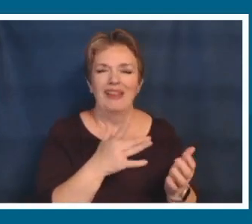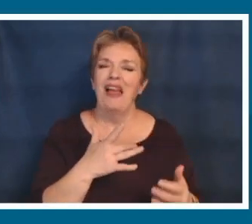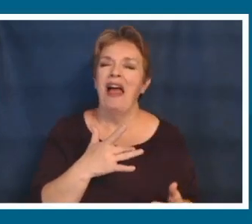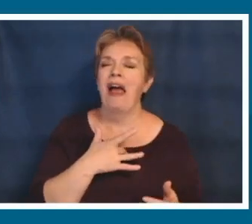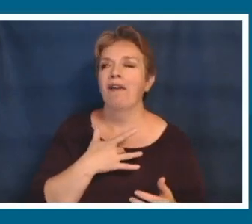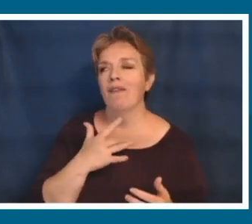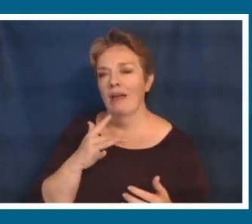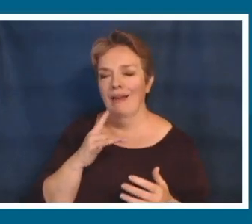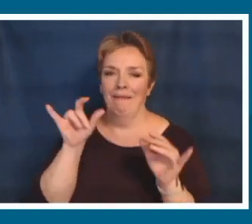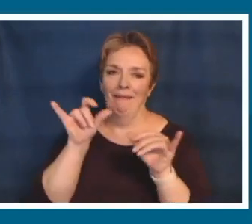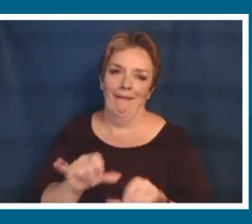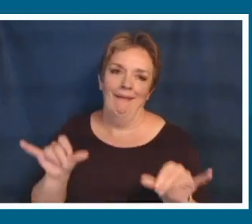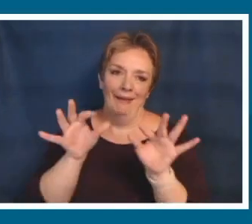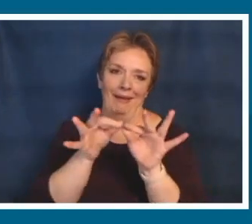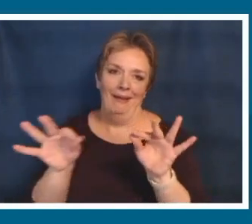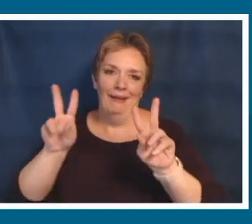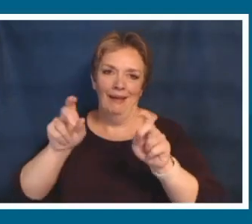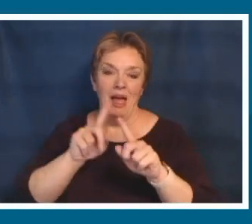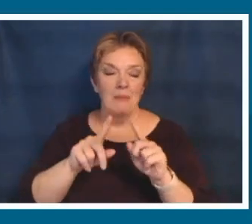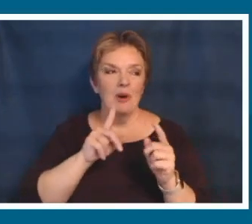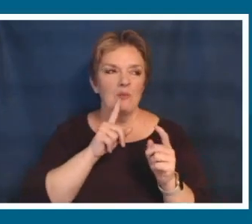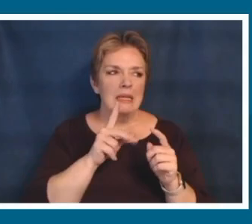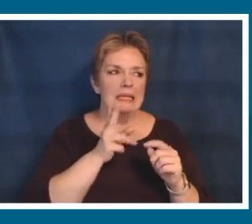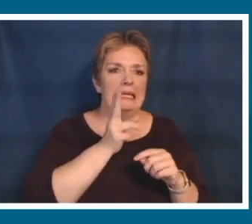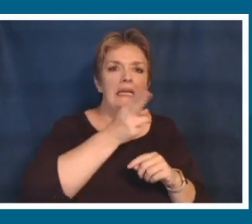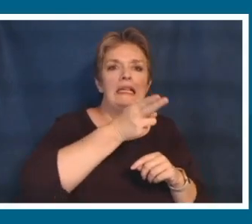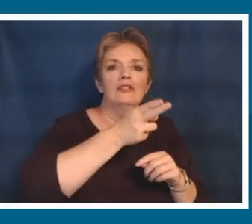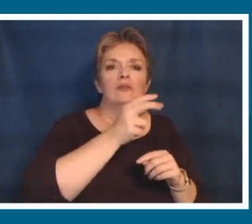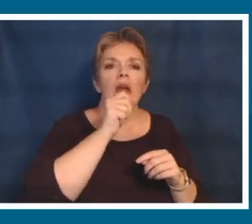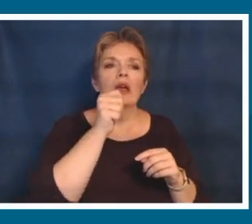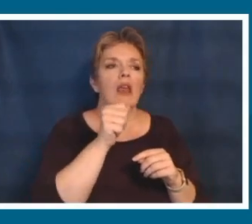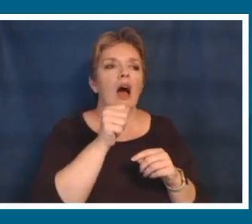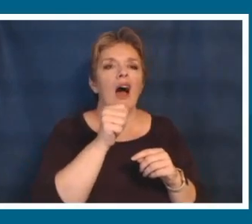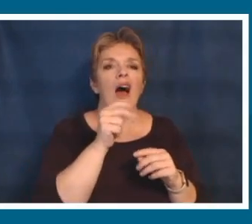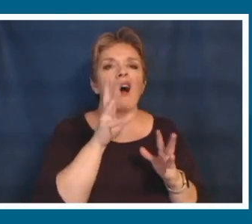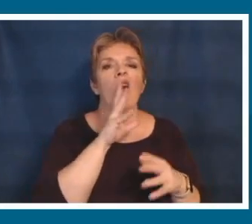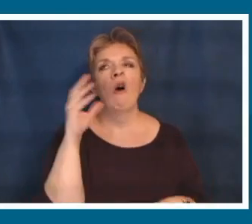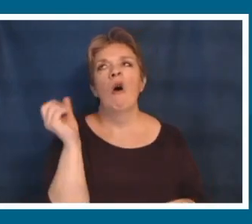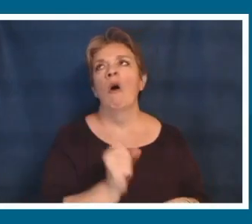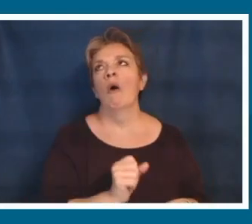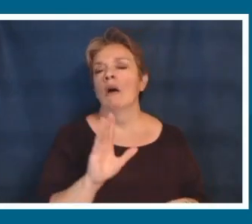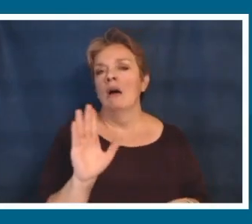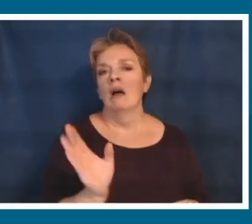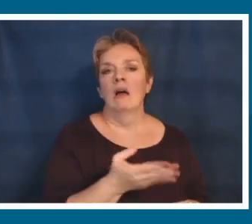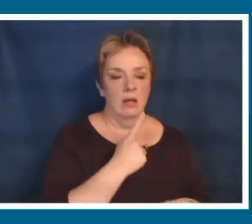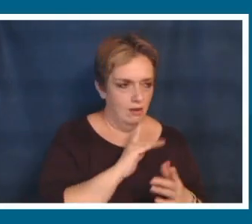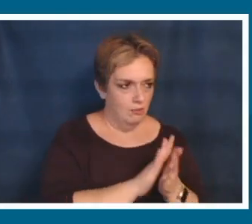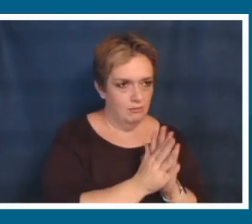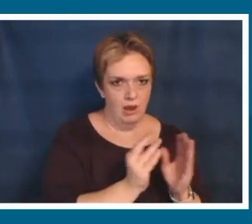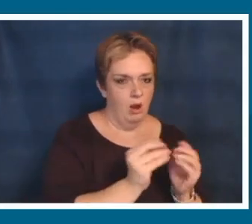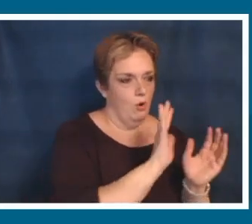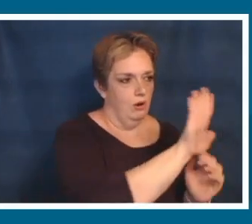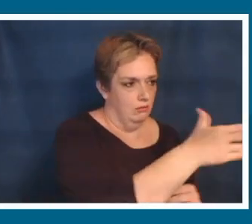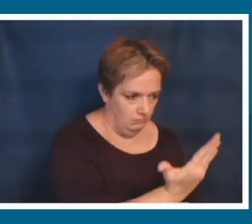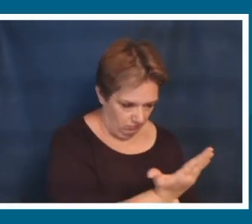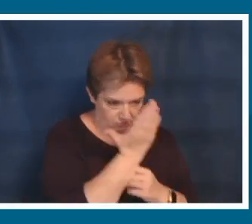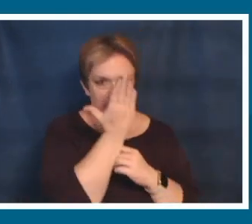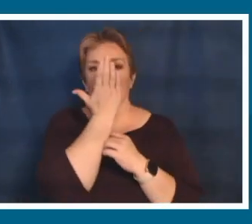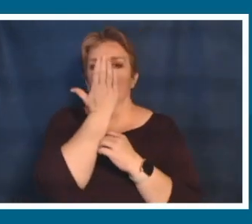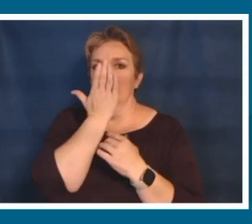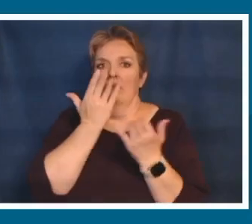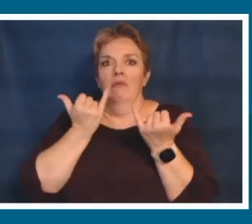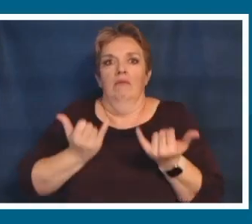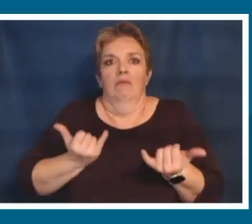it really makes history come alive for students so they can explore the past to make those inferences